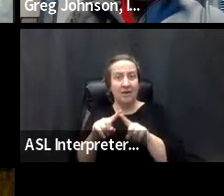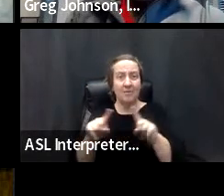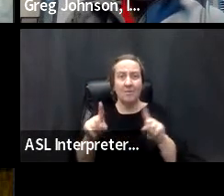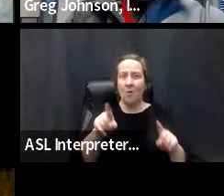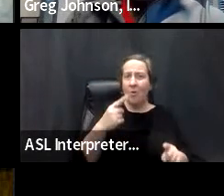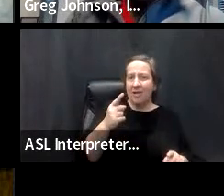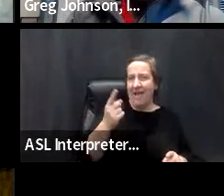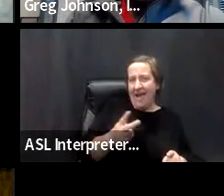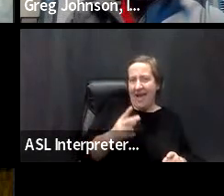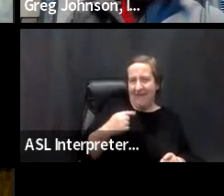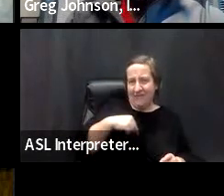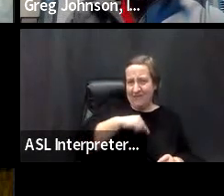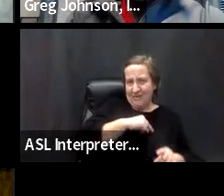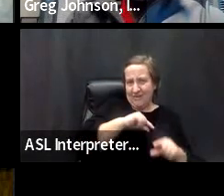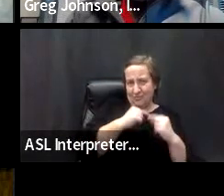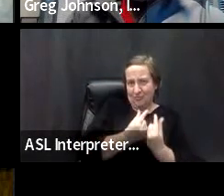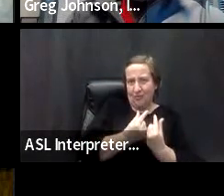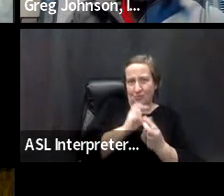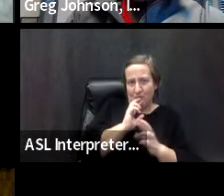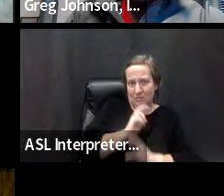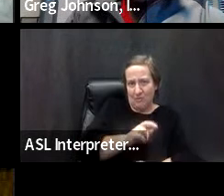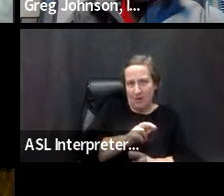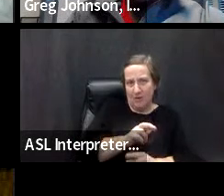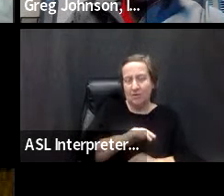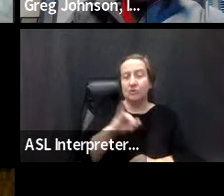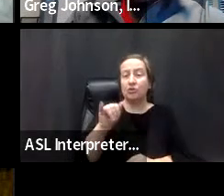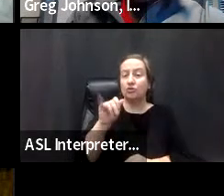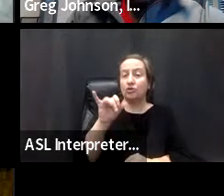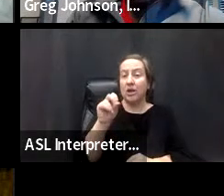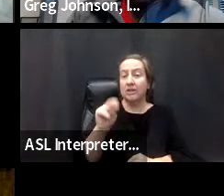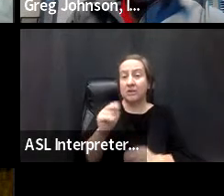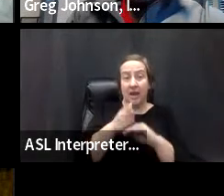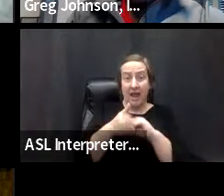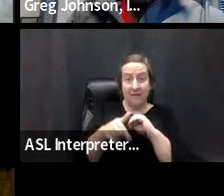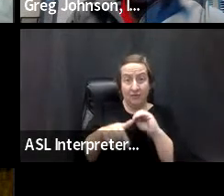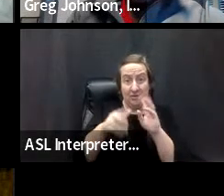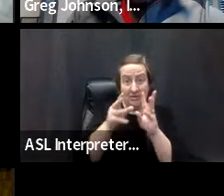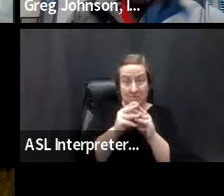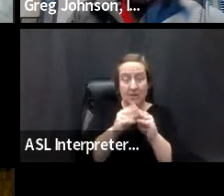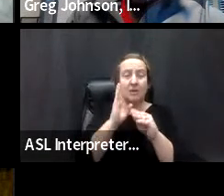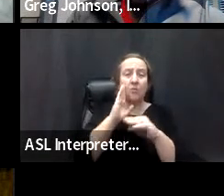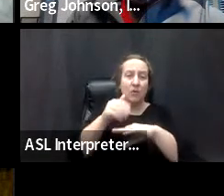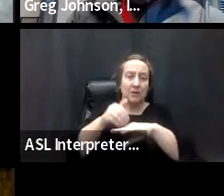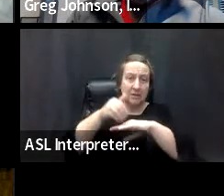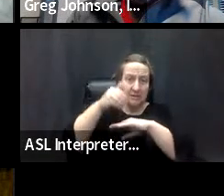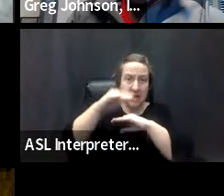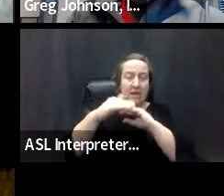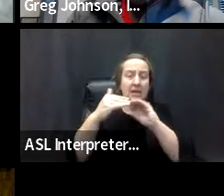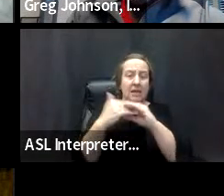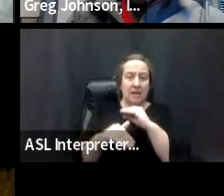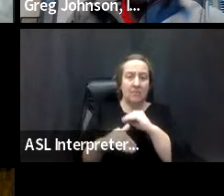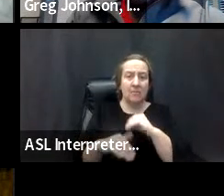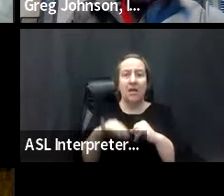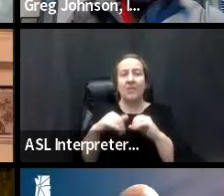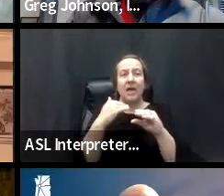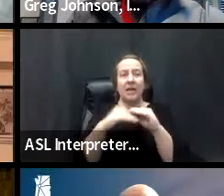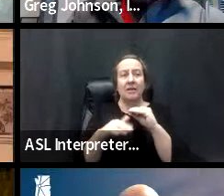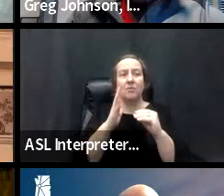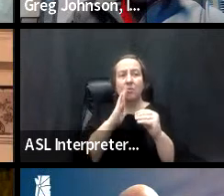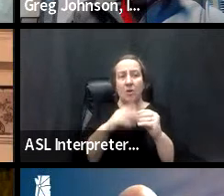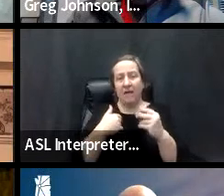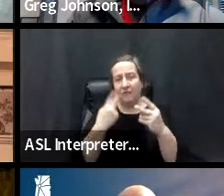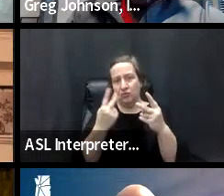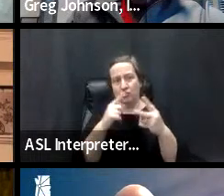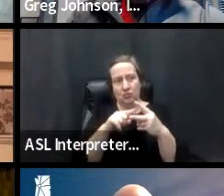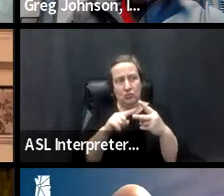have responded. And so Jason, right after this meeting, is going to be sending out an email, and in it will be 2